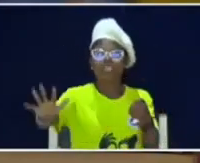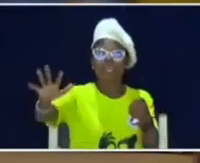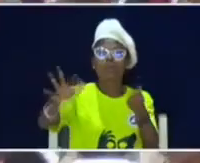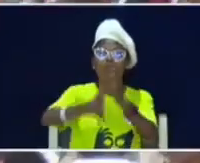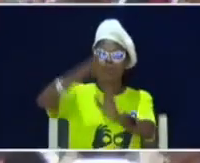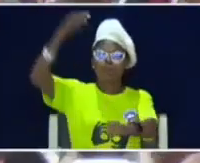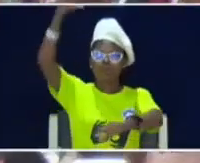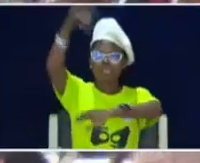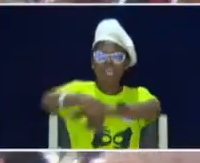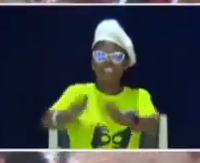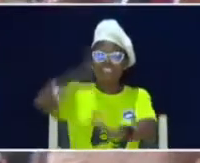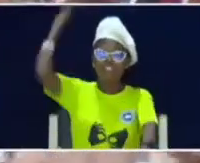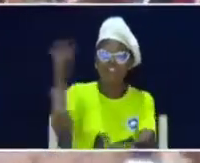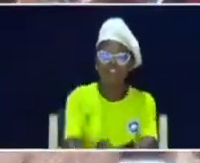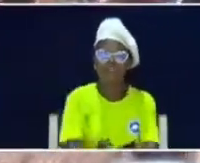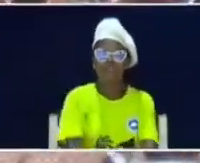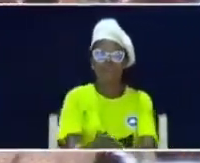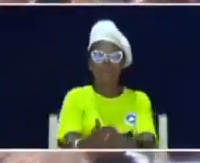the name of Jesus.